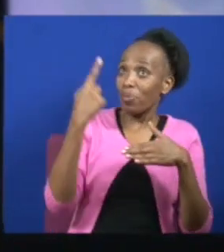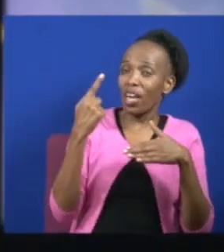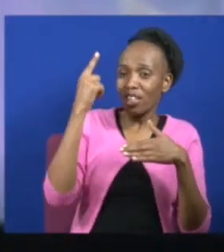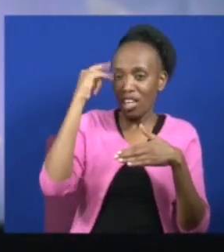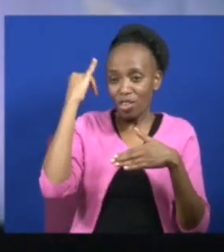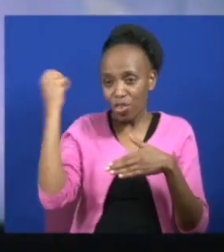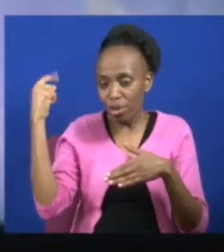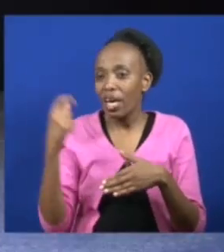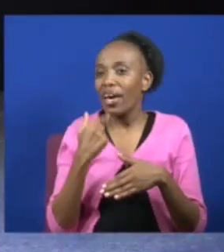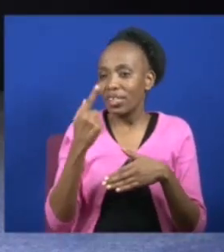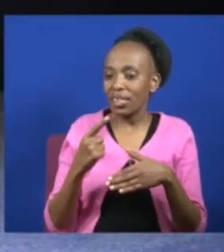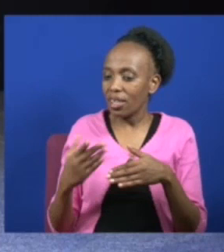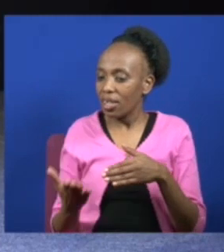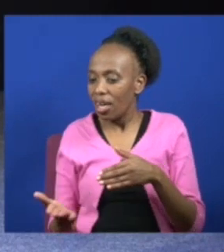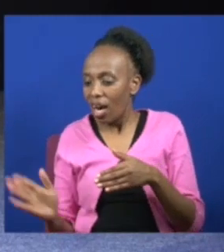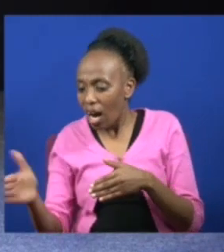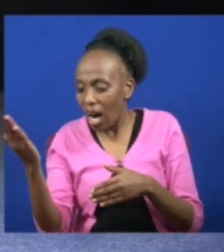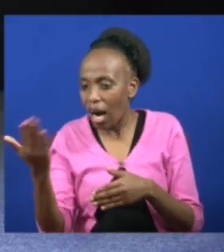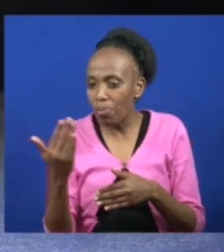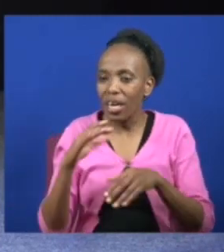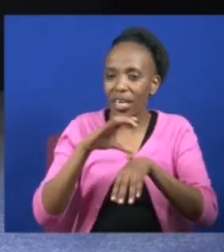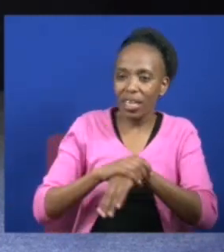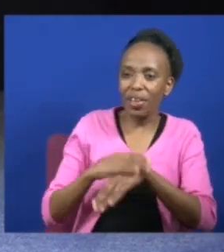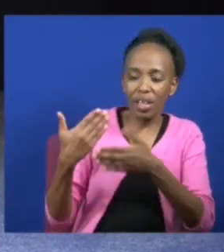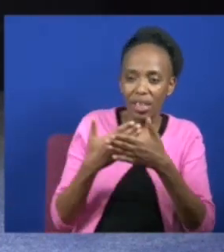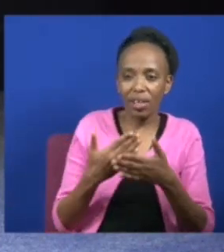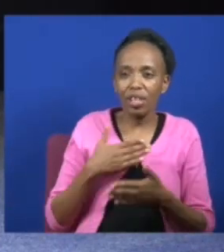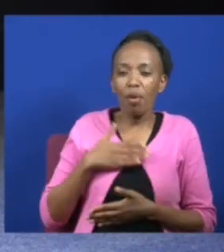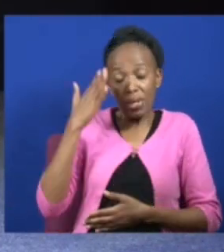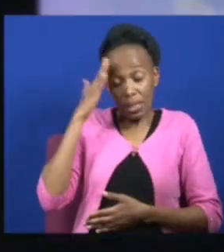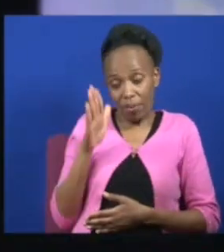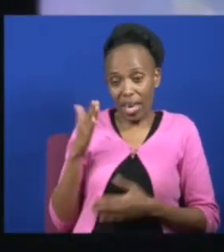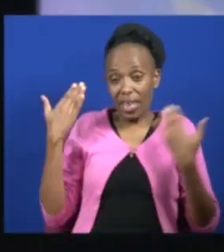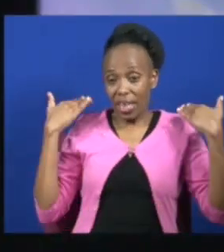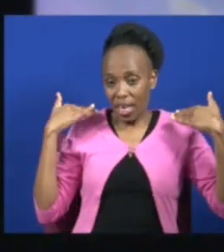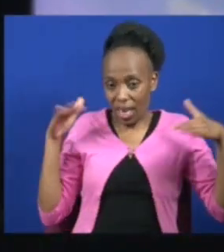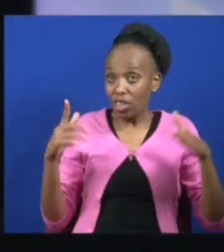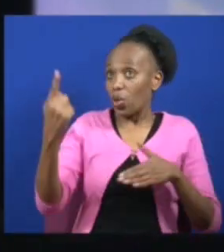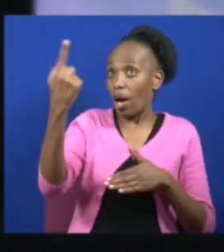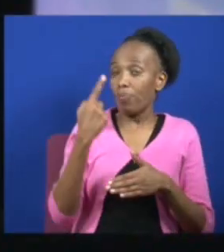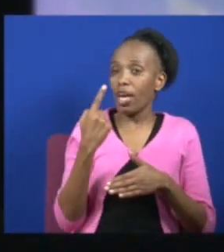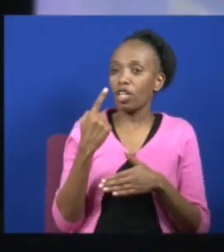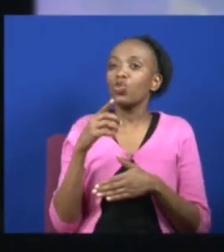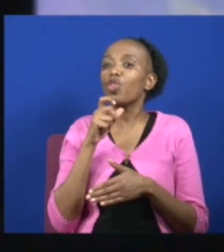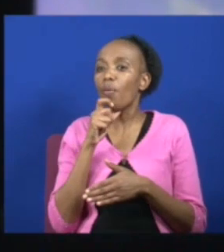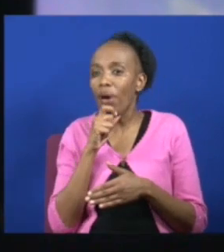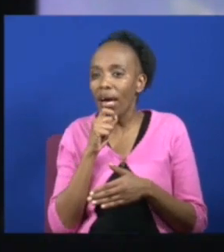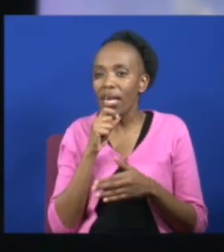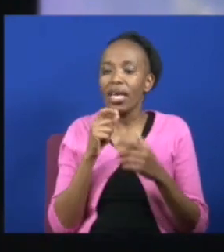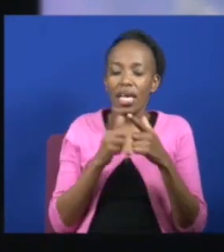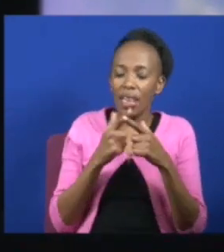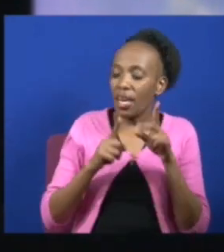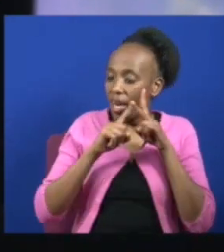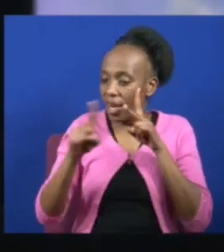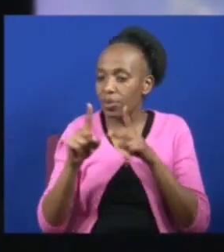says, "Get up, take the child." Please note, the angel appeared to Joseph and his mother and escaped